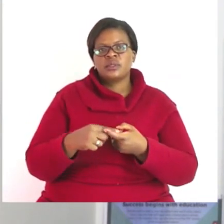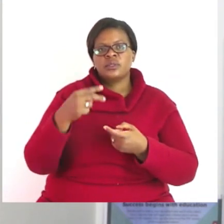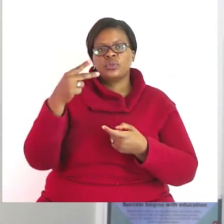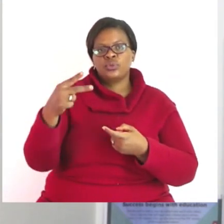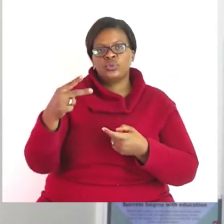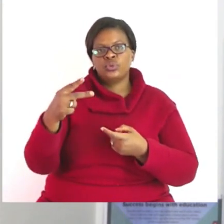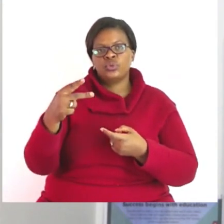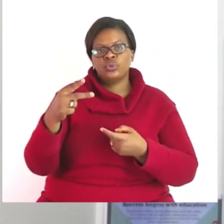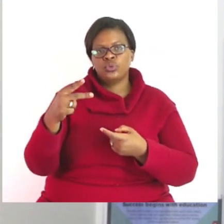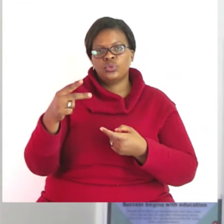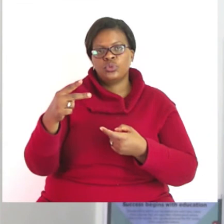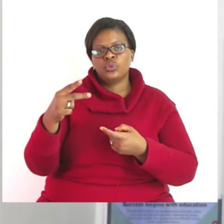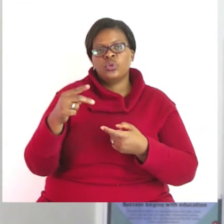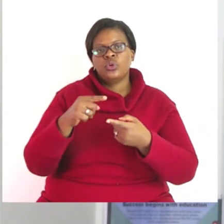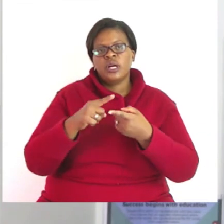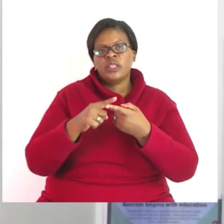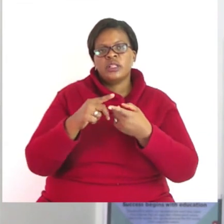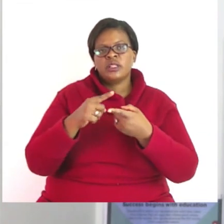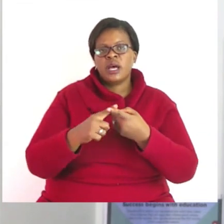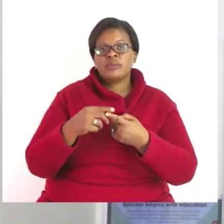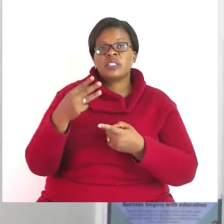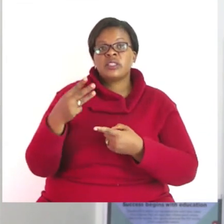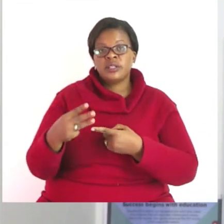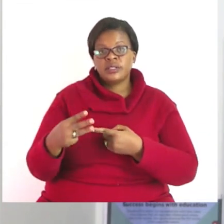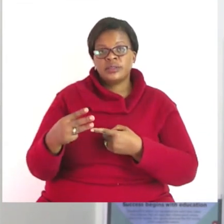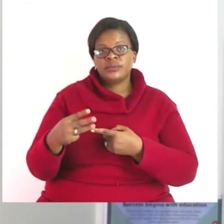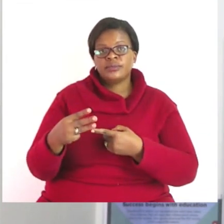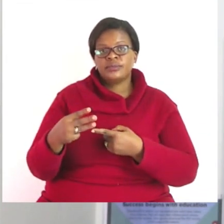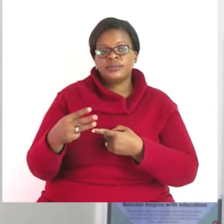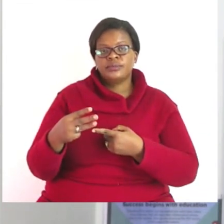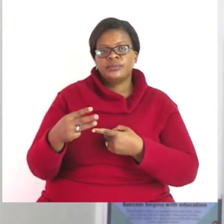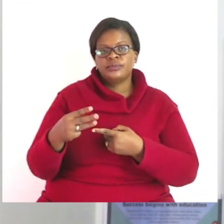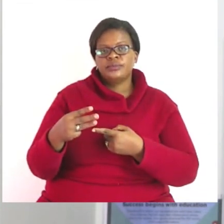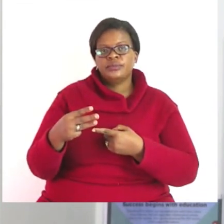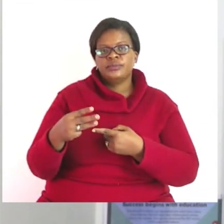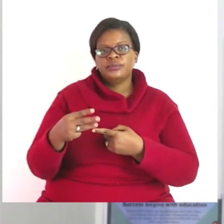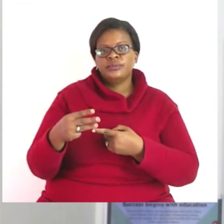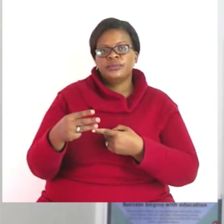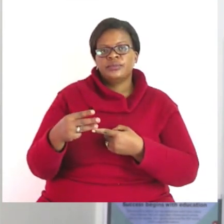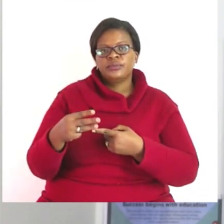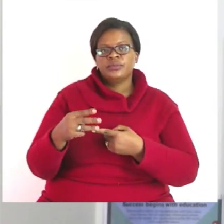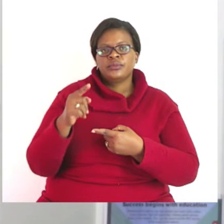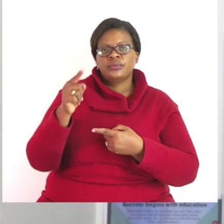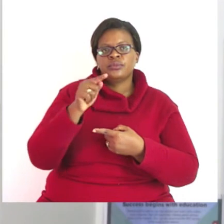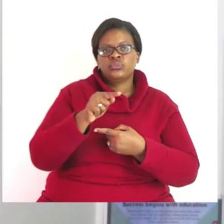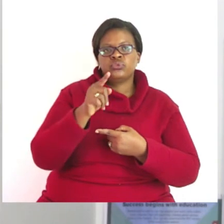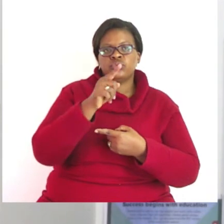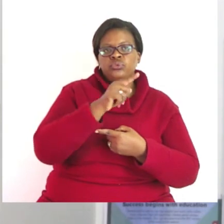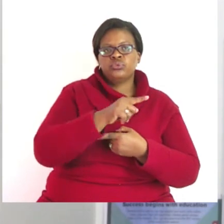times 2, that times 3. So this came from